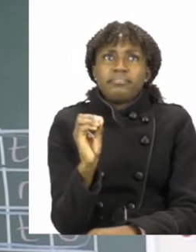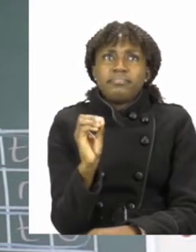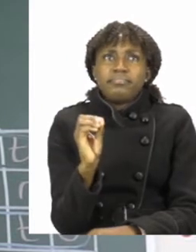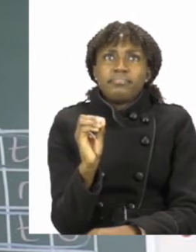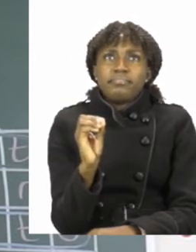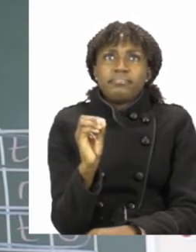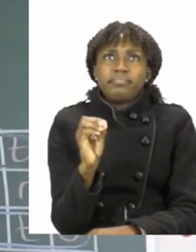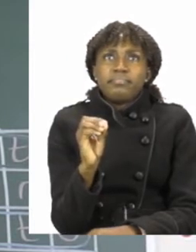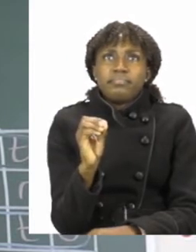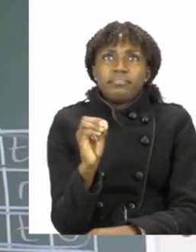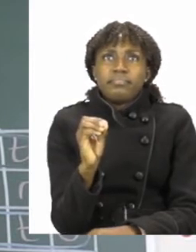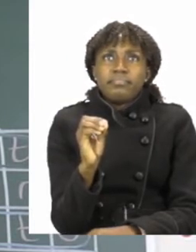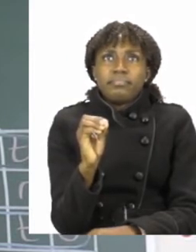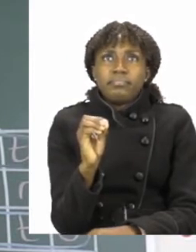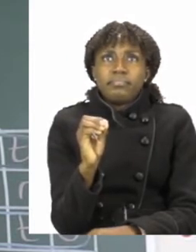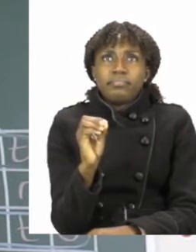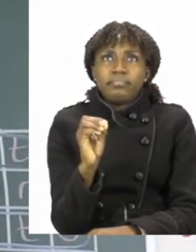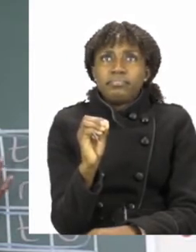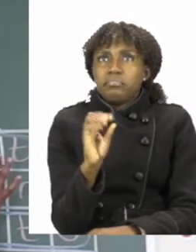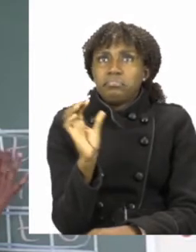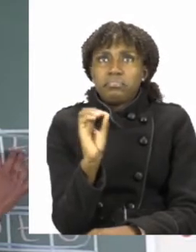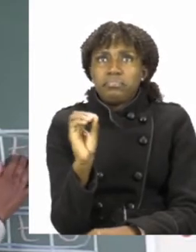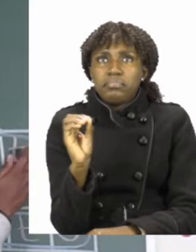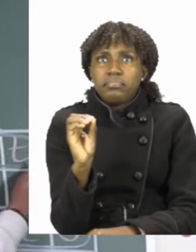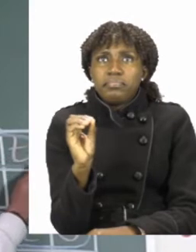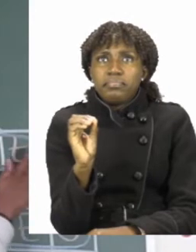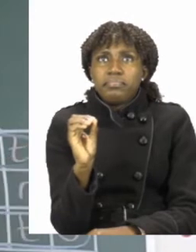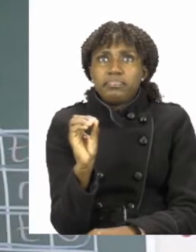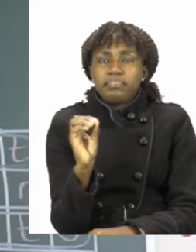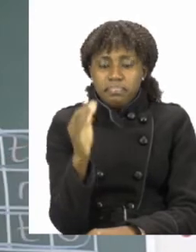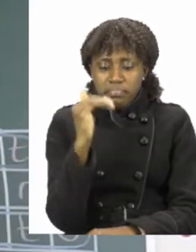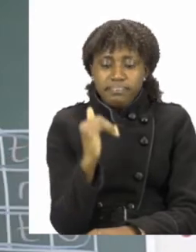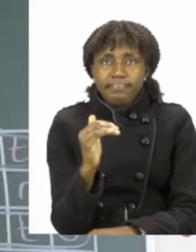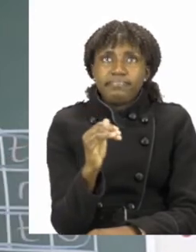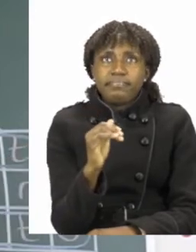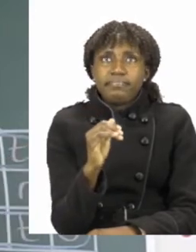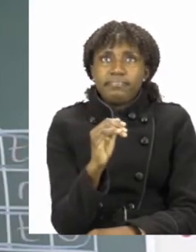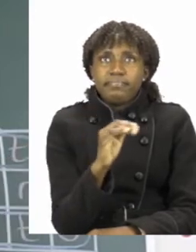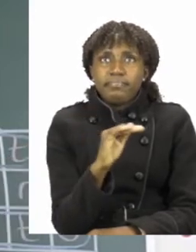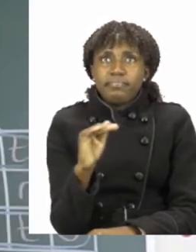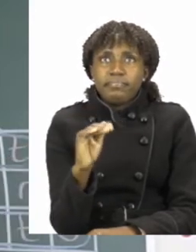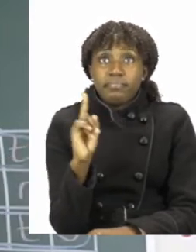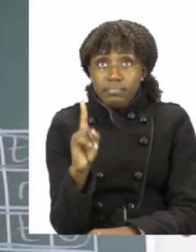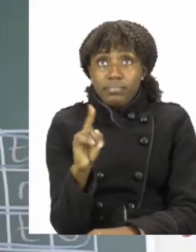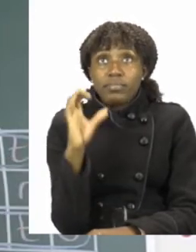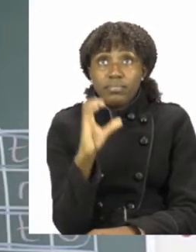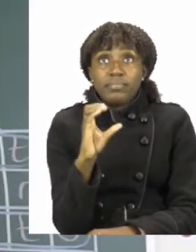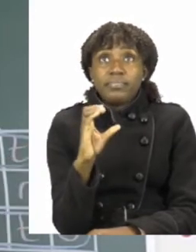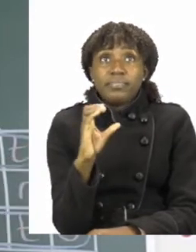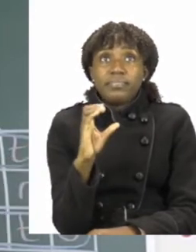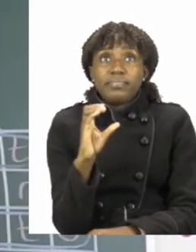move on. There's nothing so far. There's no C. There's